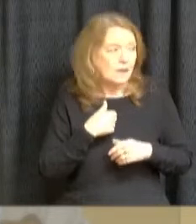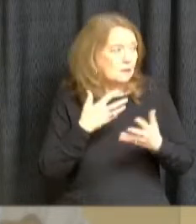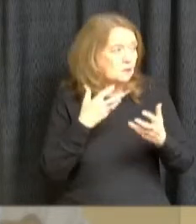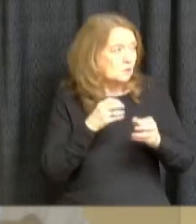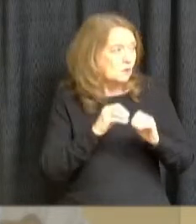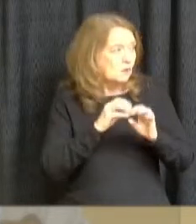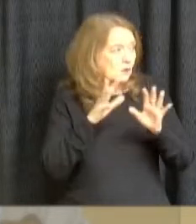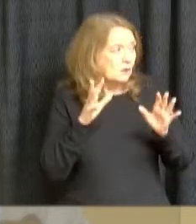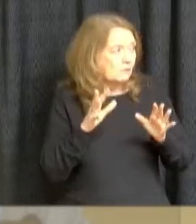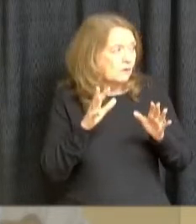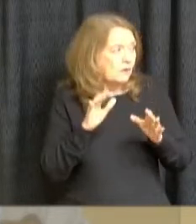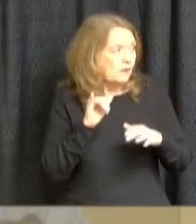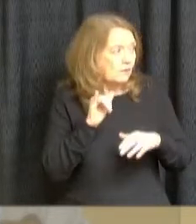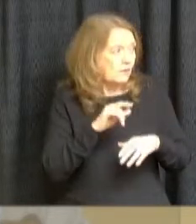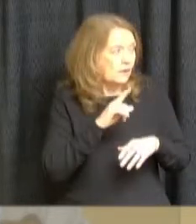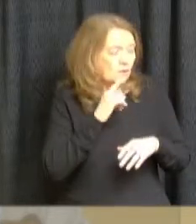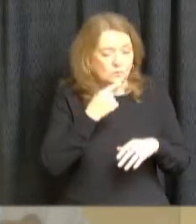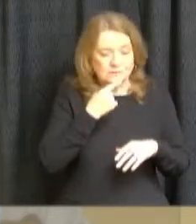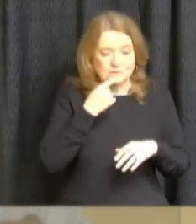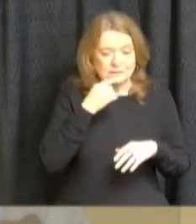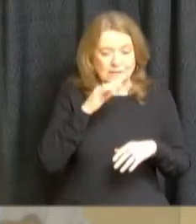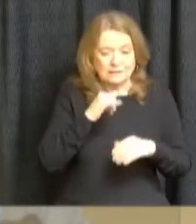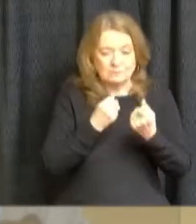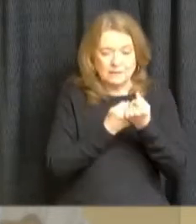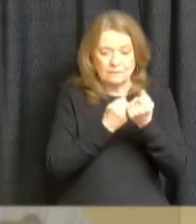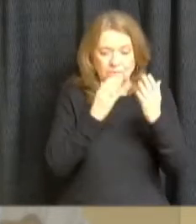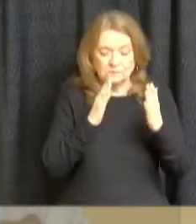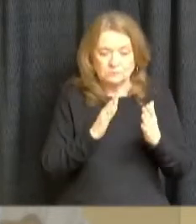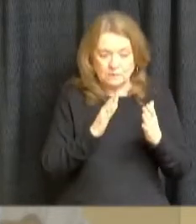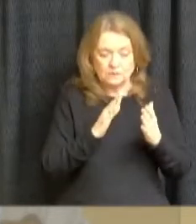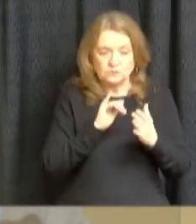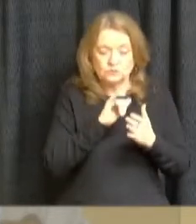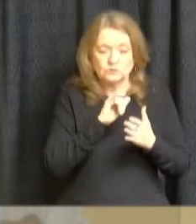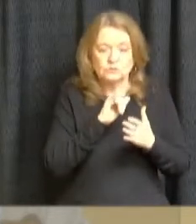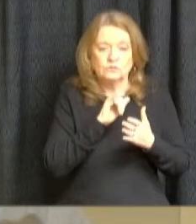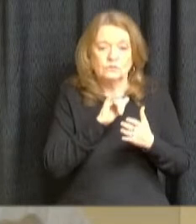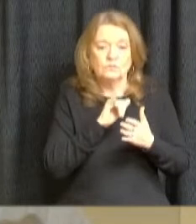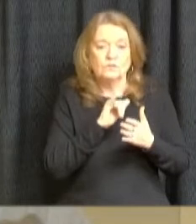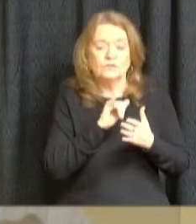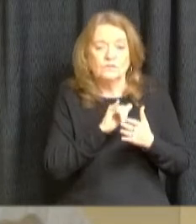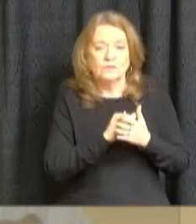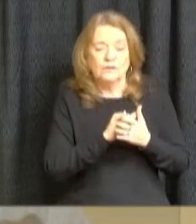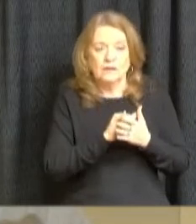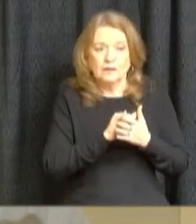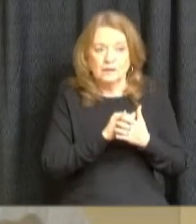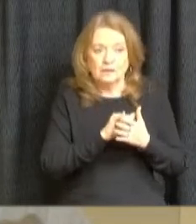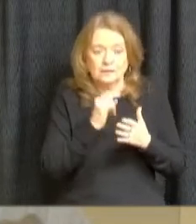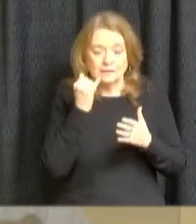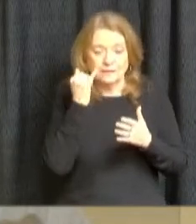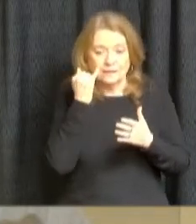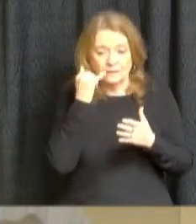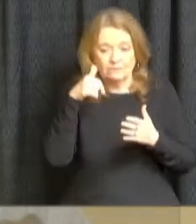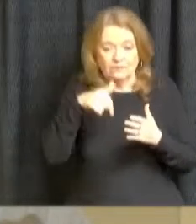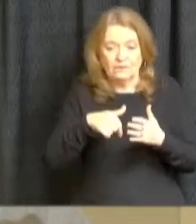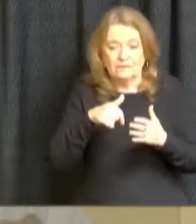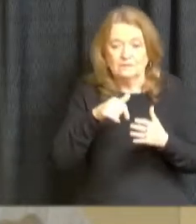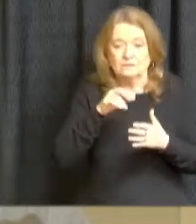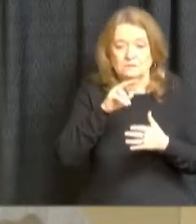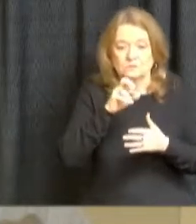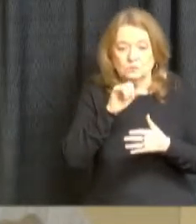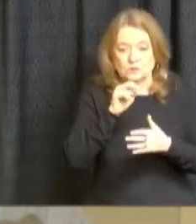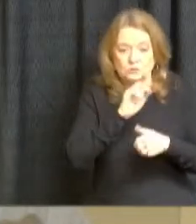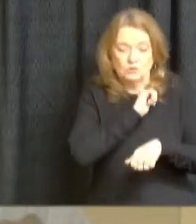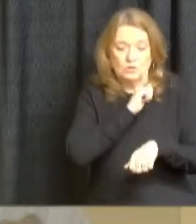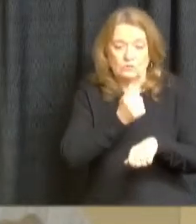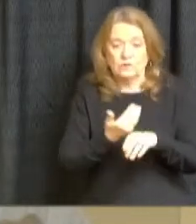to clarify, it was stated by the sponsor of this that if this if this resolution